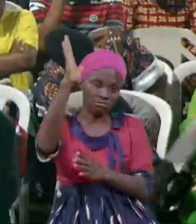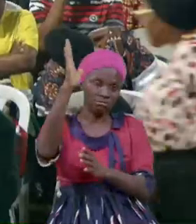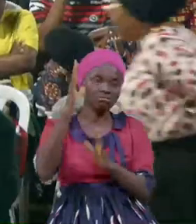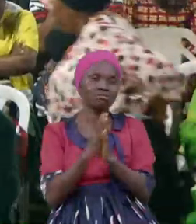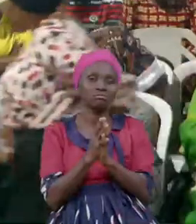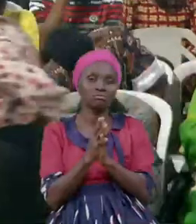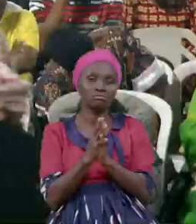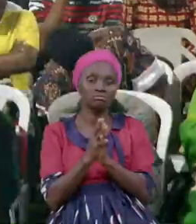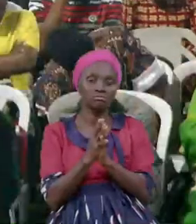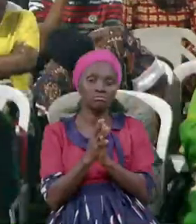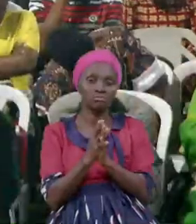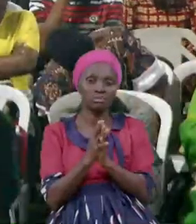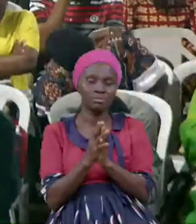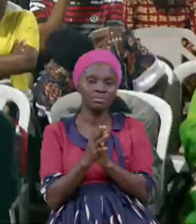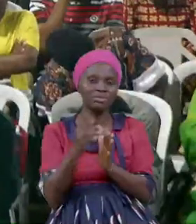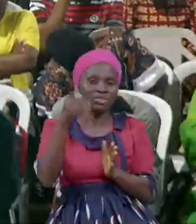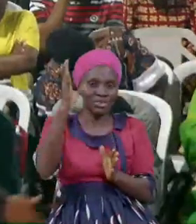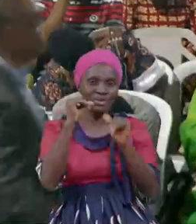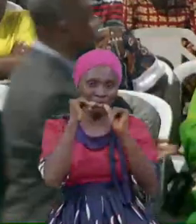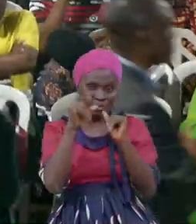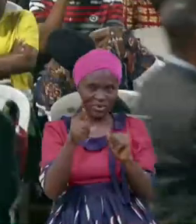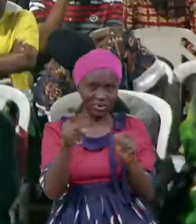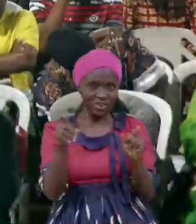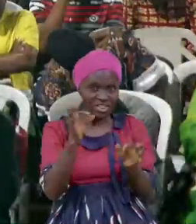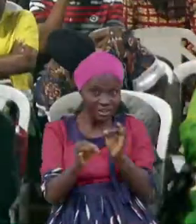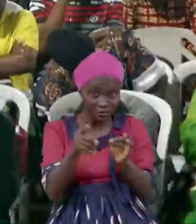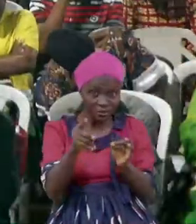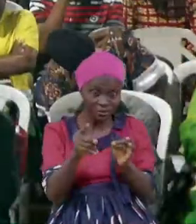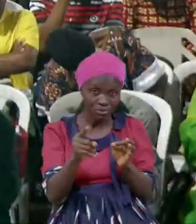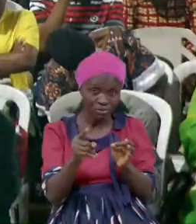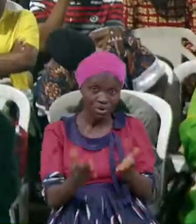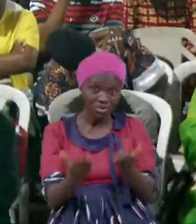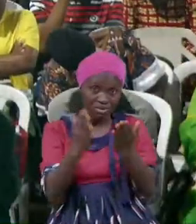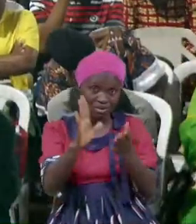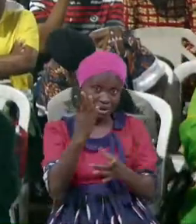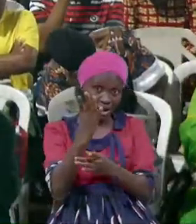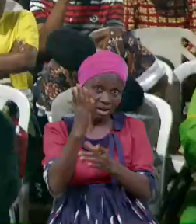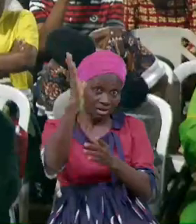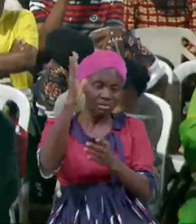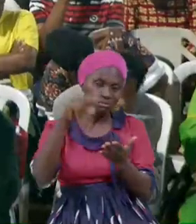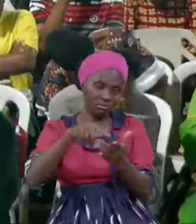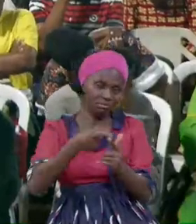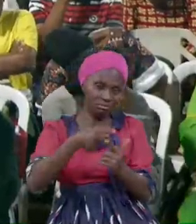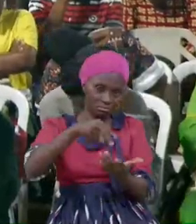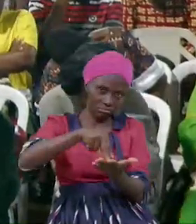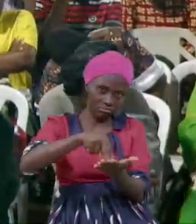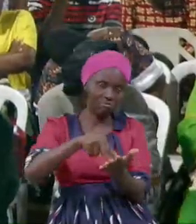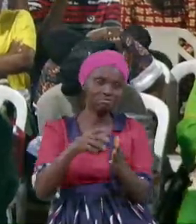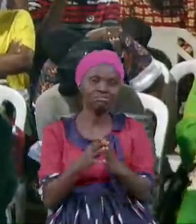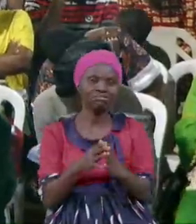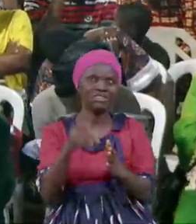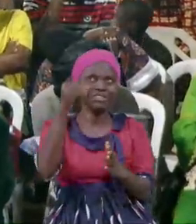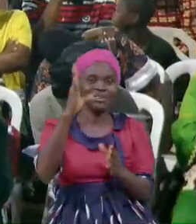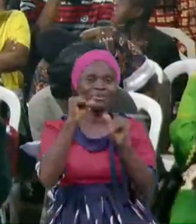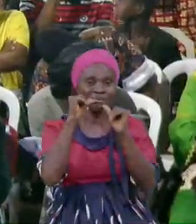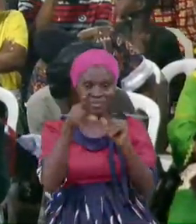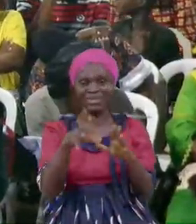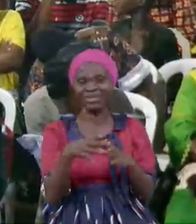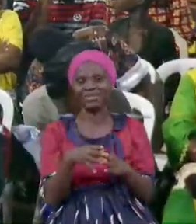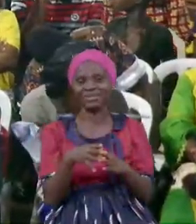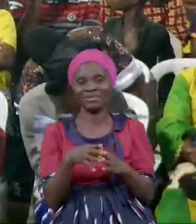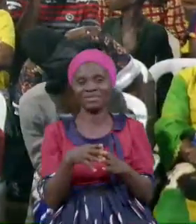there. If you're raising up your hand, please stand up. Please stand up. God bless you. Wonderful, wonderful. The wonder